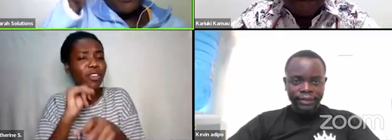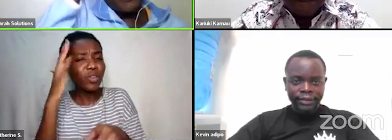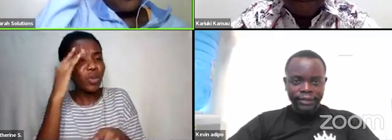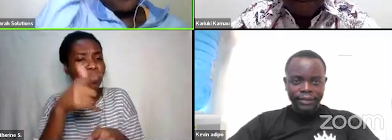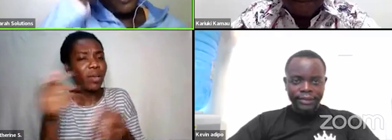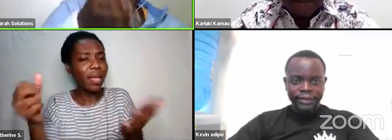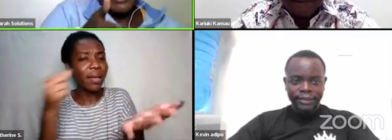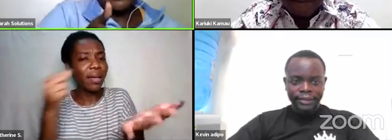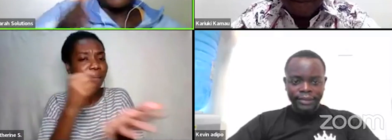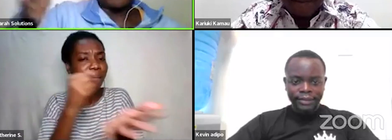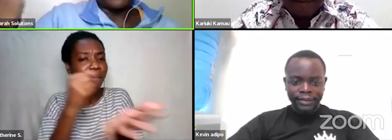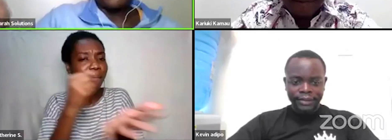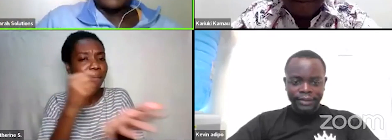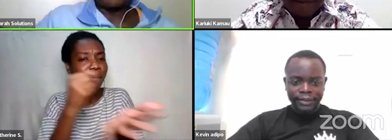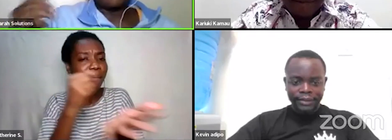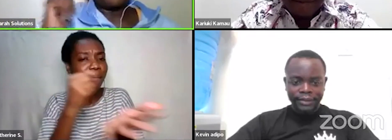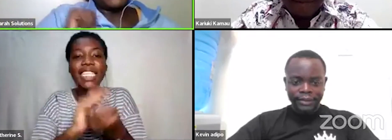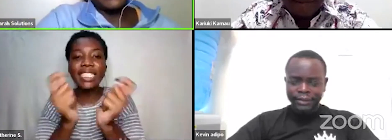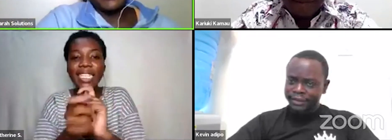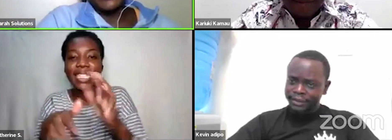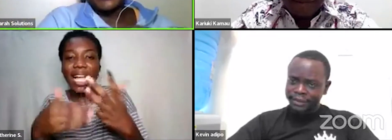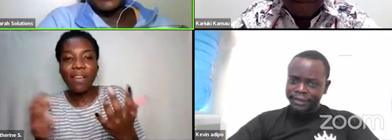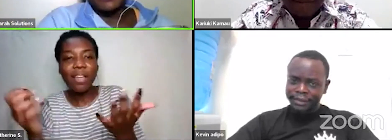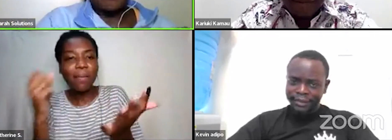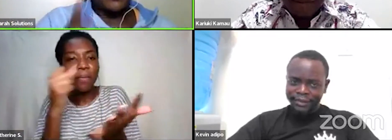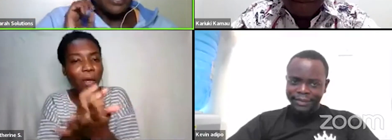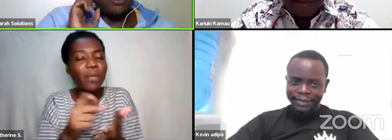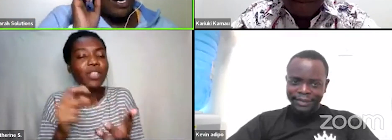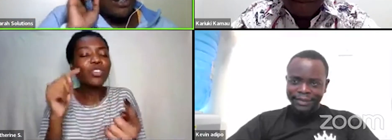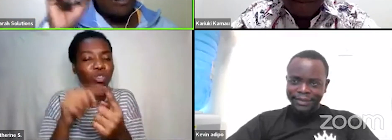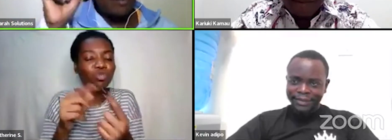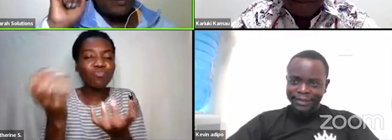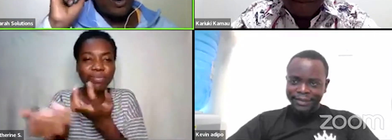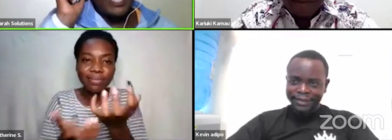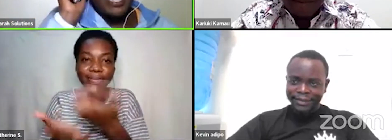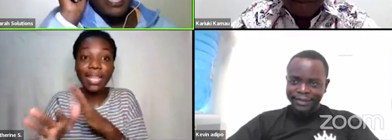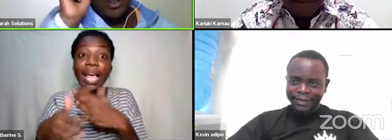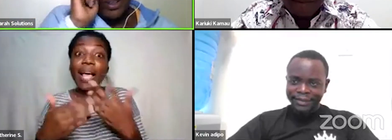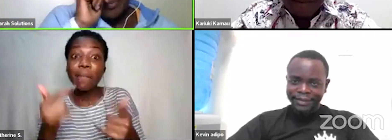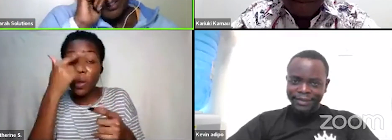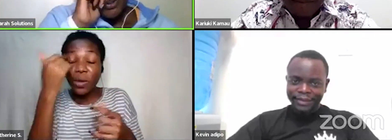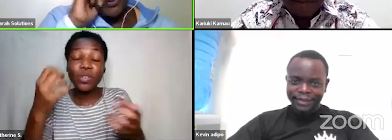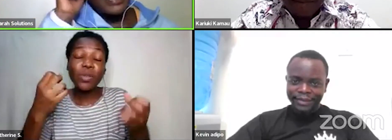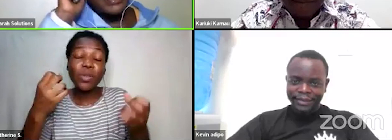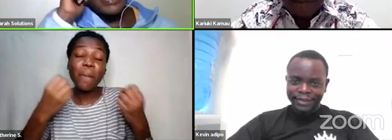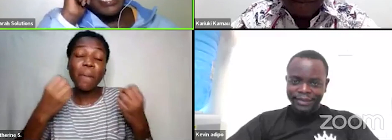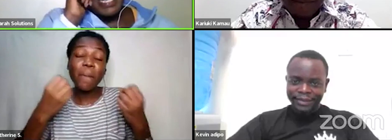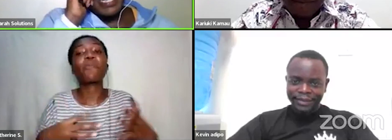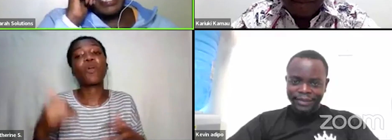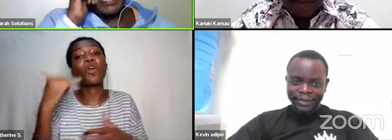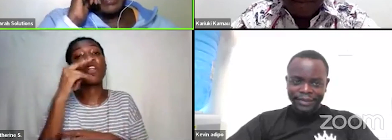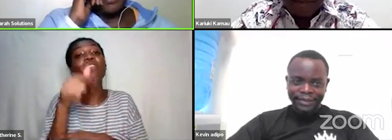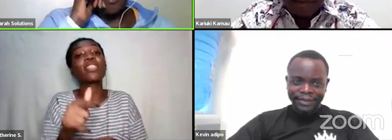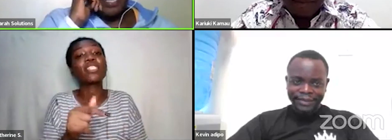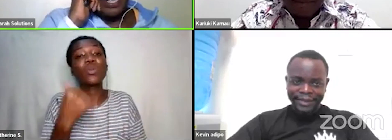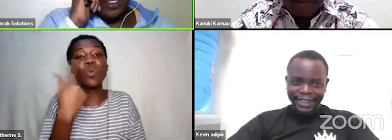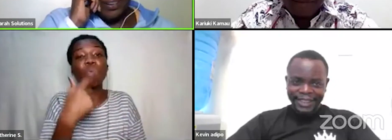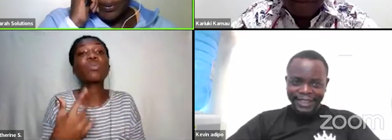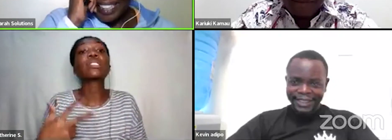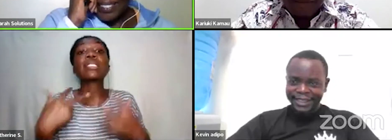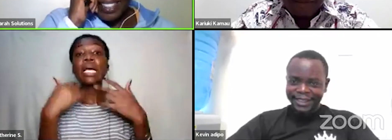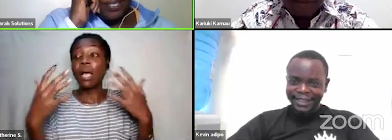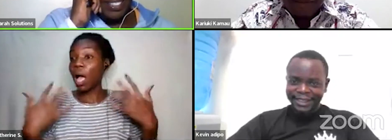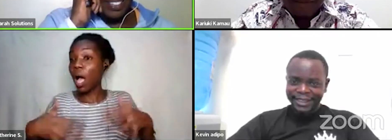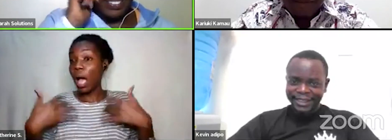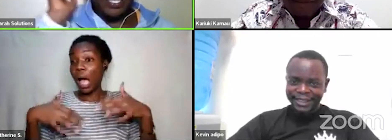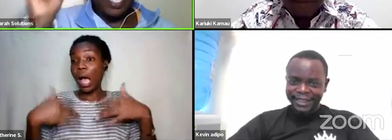you transition from employment to entrepreneurship? Ebu, please tell us the secret, because I know a lot of people on this call who are still stuck and they're like, oh my